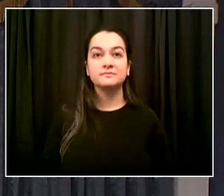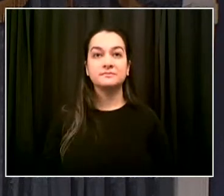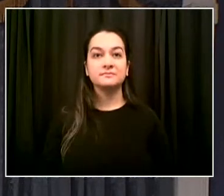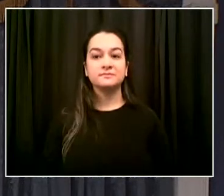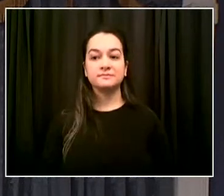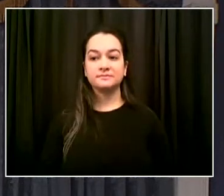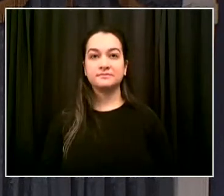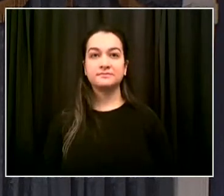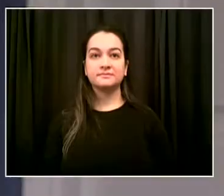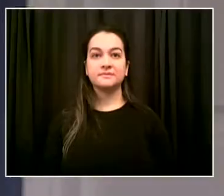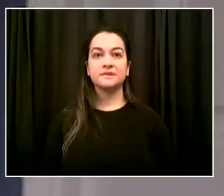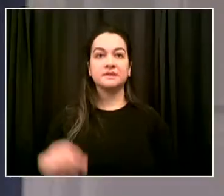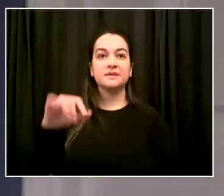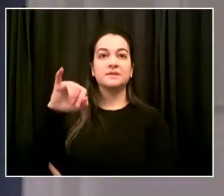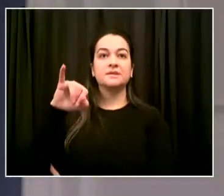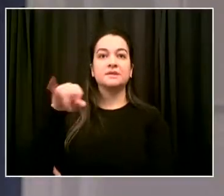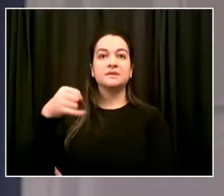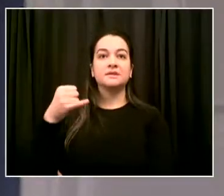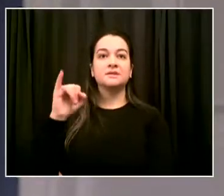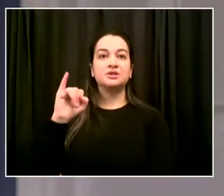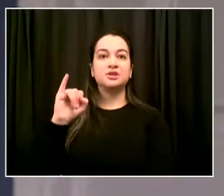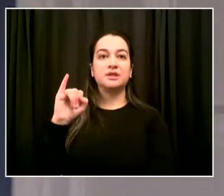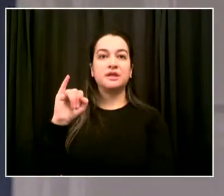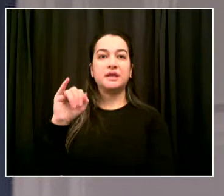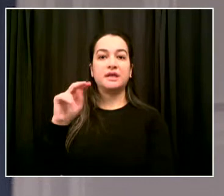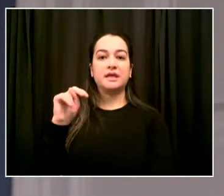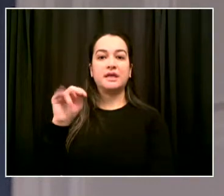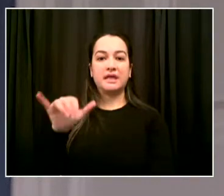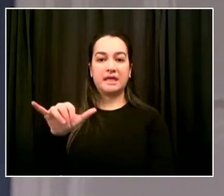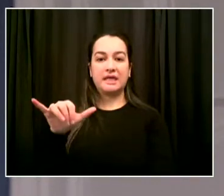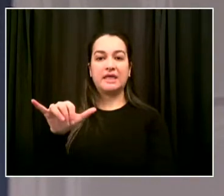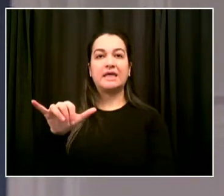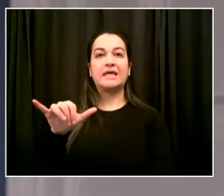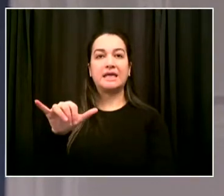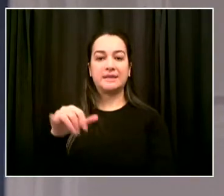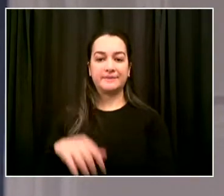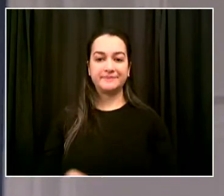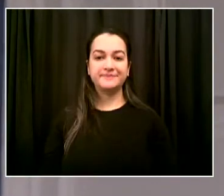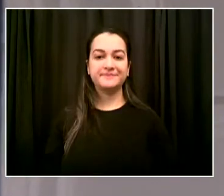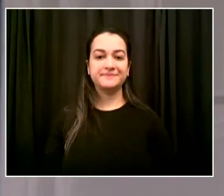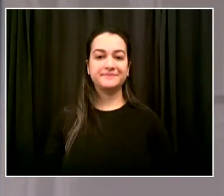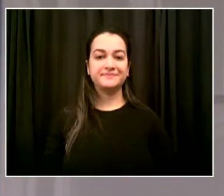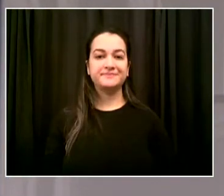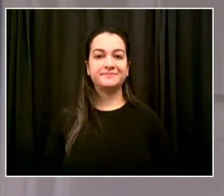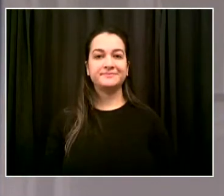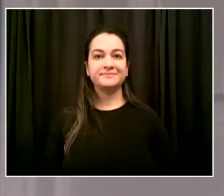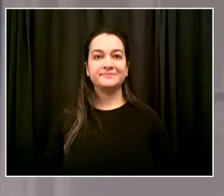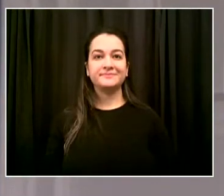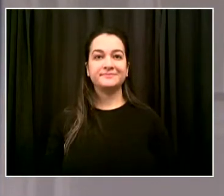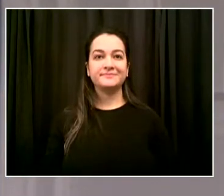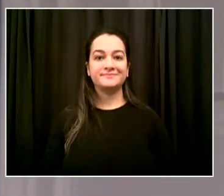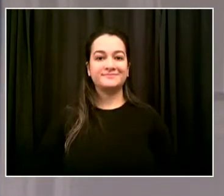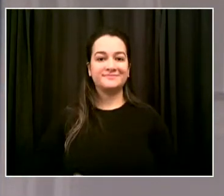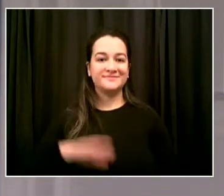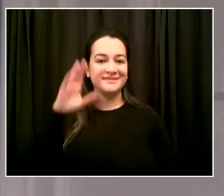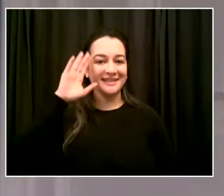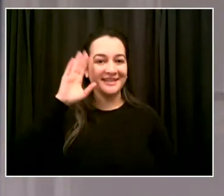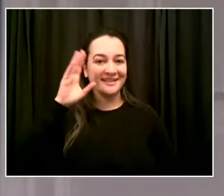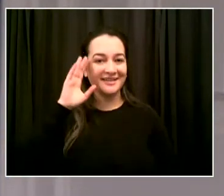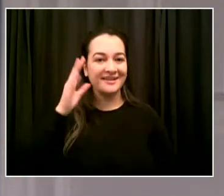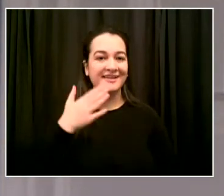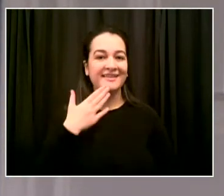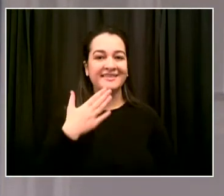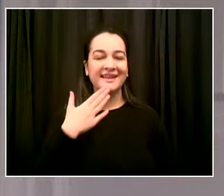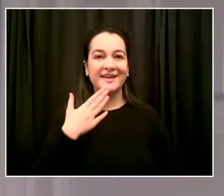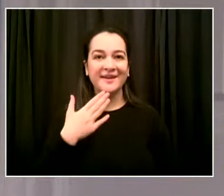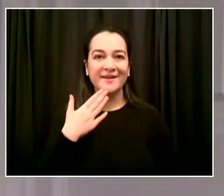Thank you, Mayor de Blasio, for this opportunity. I am delighted to join an amazing team at New York City DOT, working